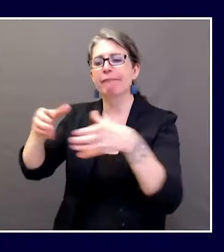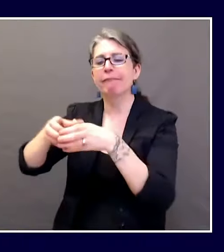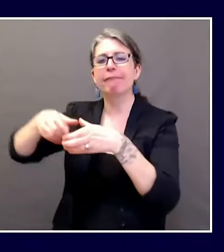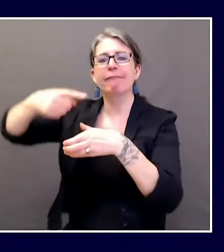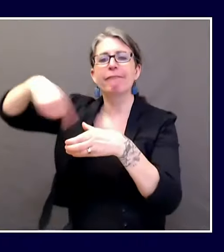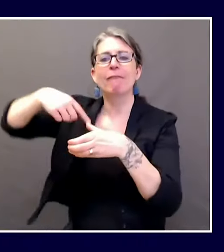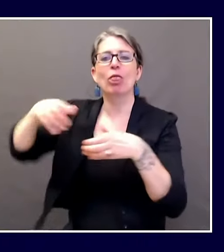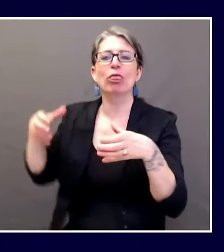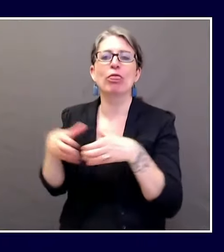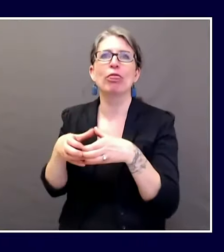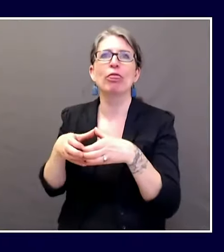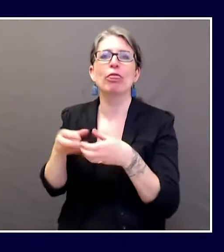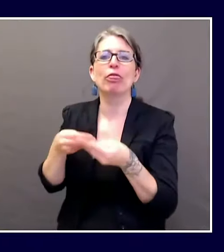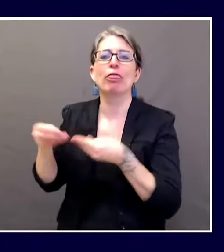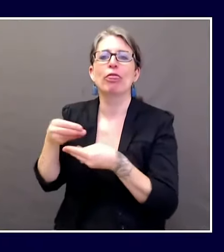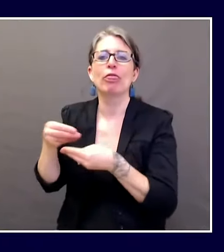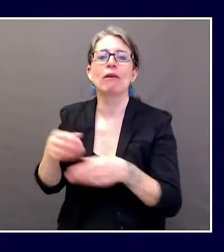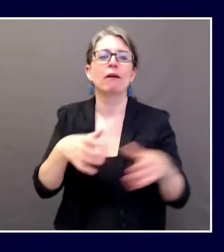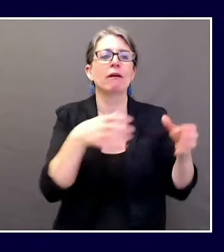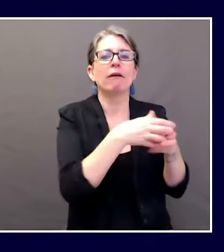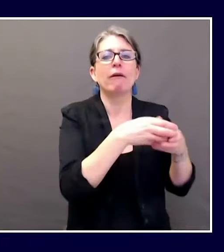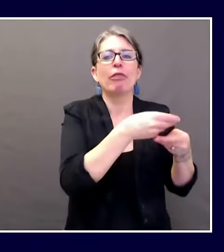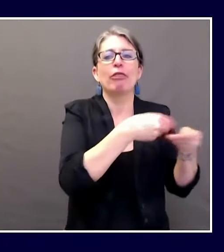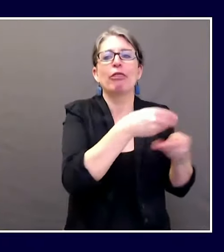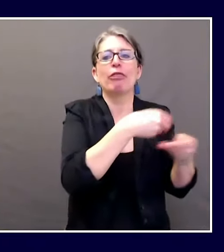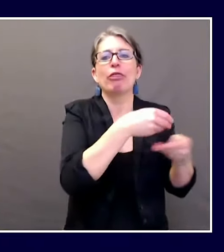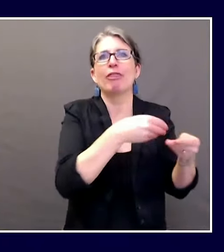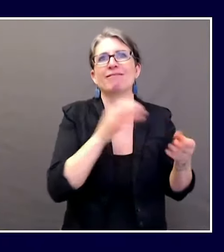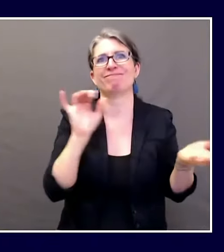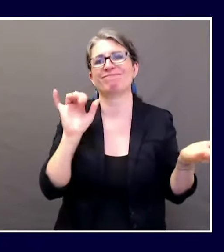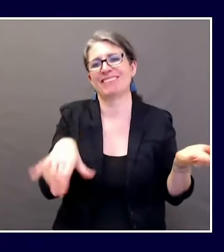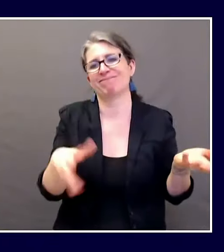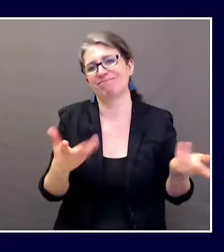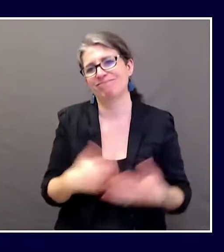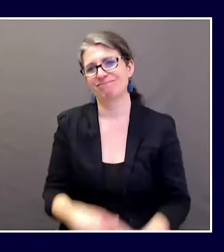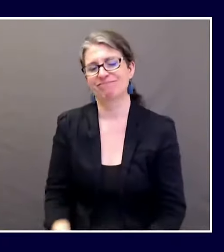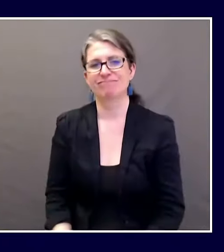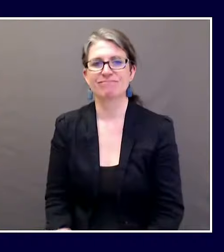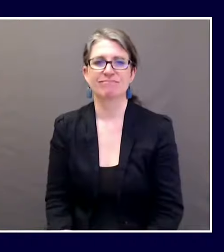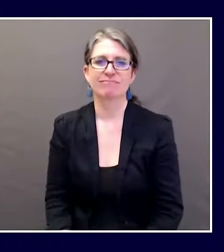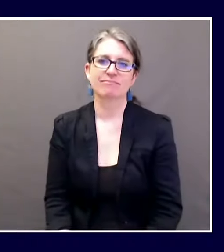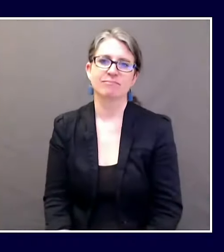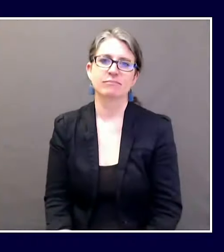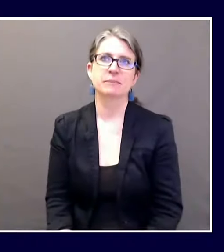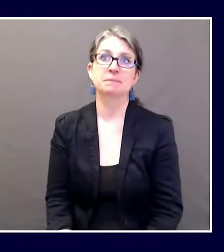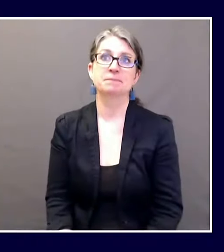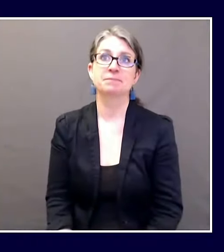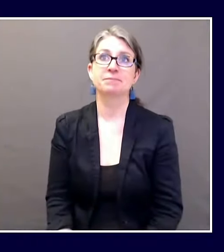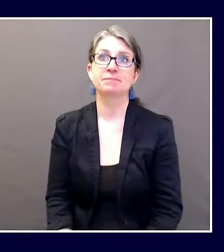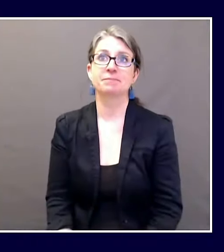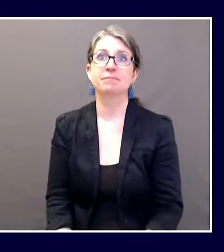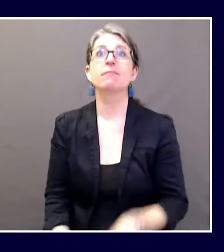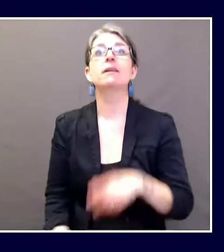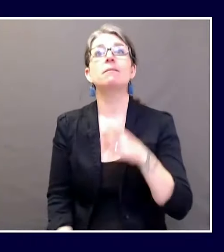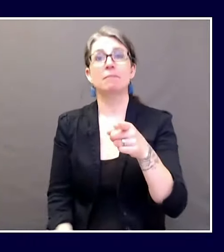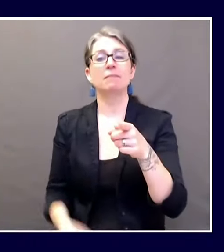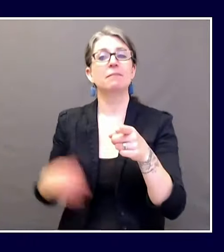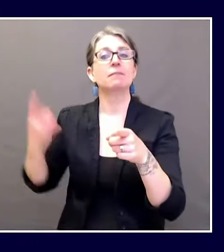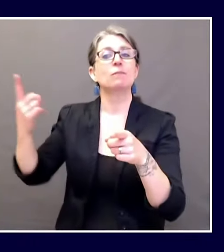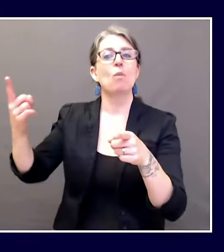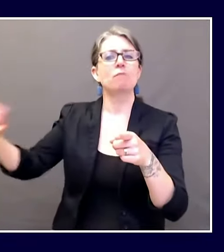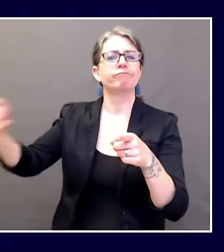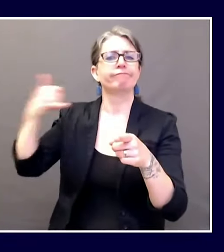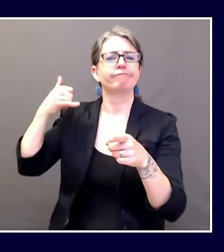variant. Okay, great. And we heard from a listener who travels for work and they will be getting their